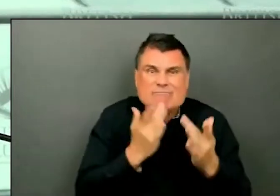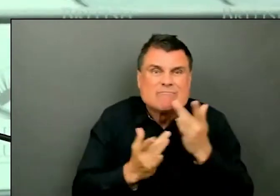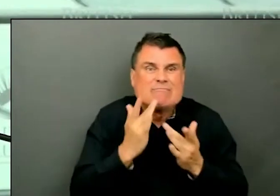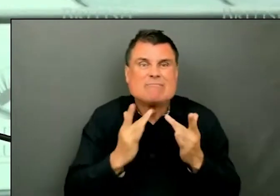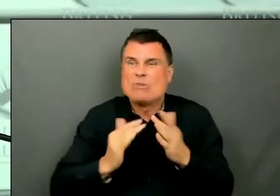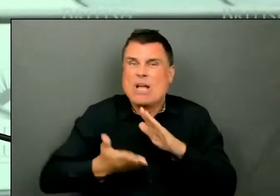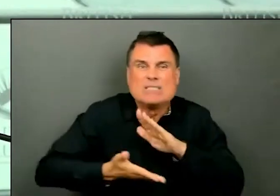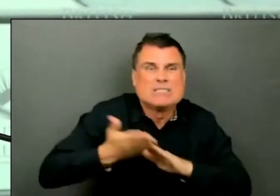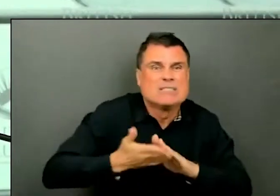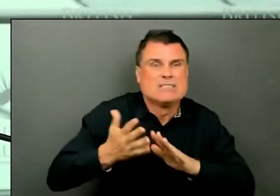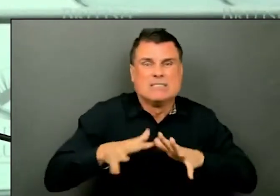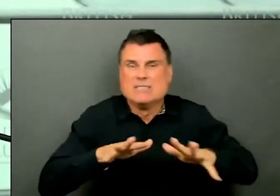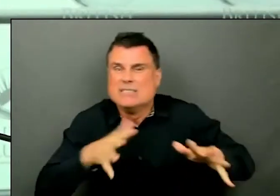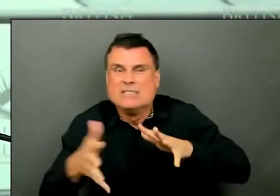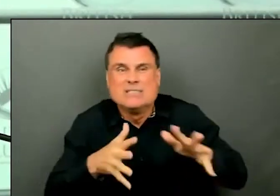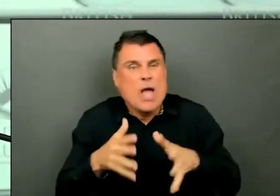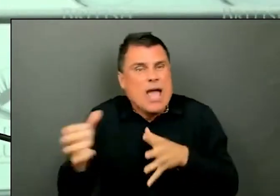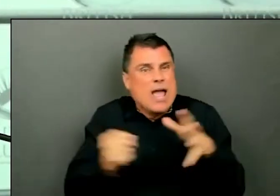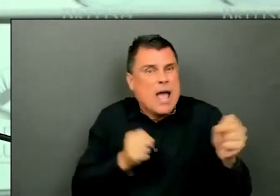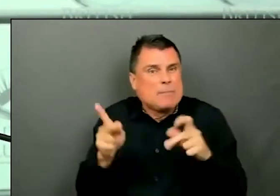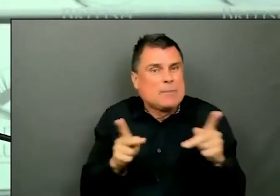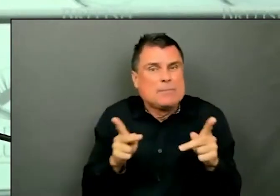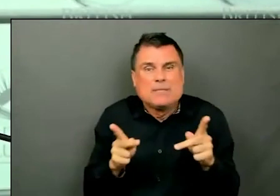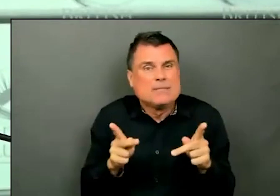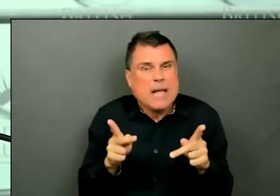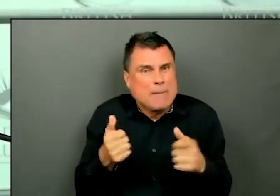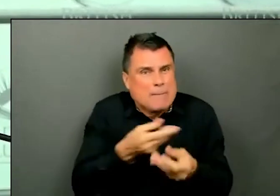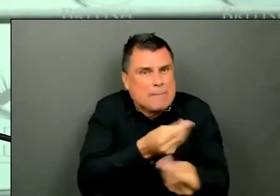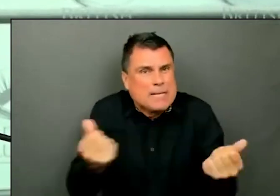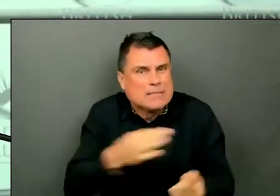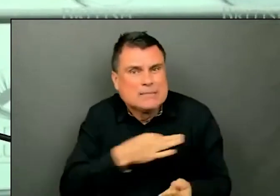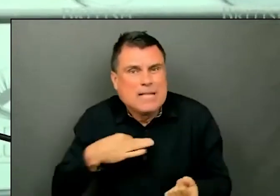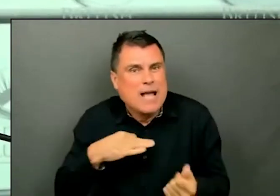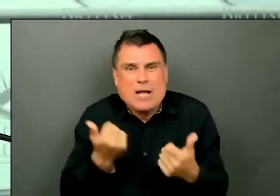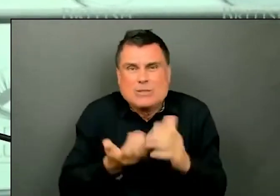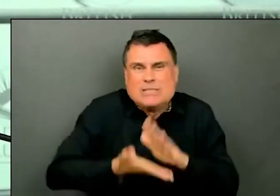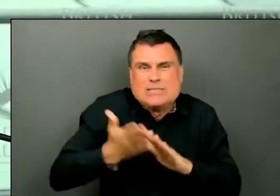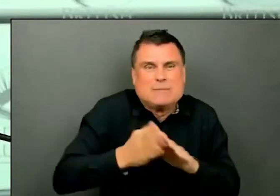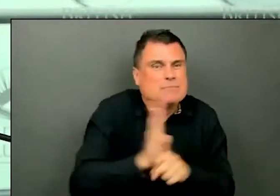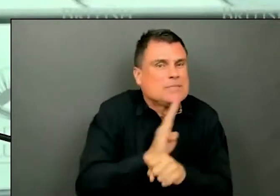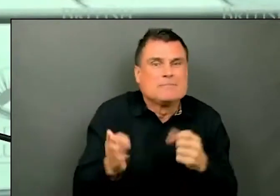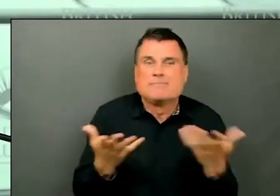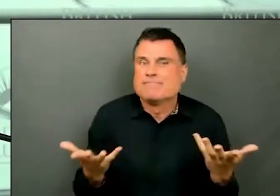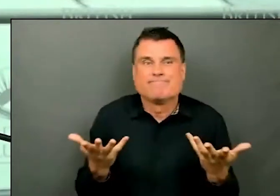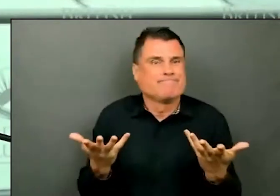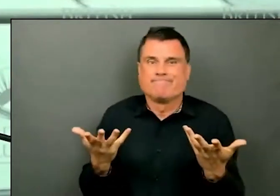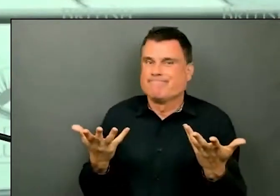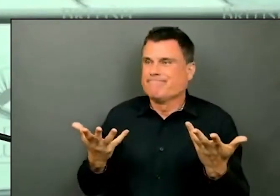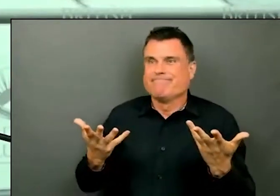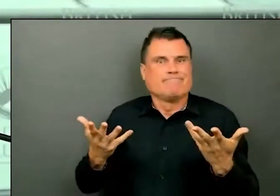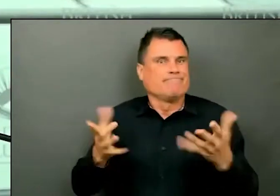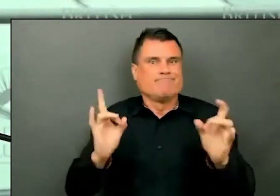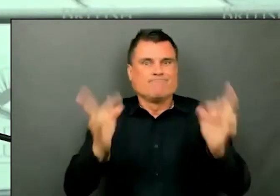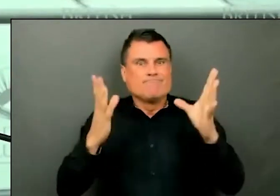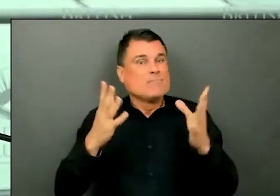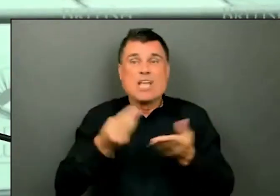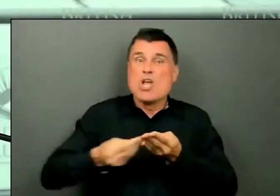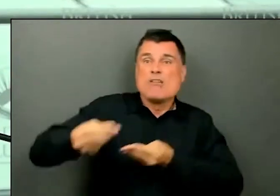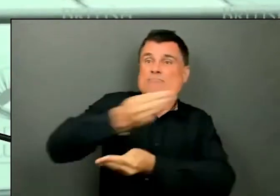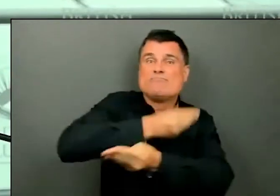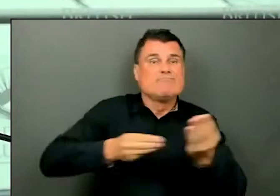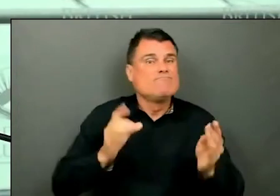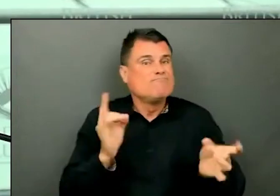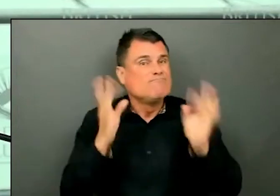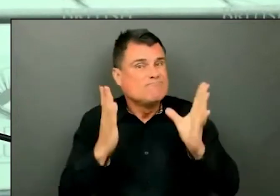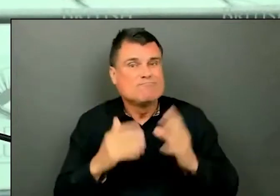large organizations, we know the hardships people in the tourism industry continue to face. Throughout the pandemic, our government